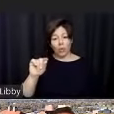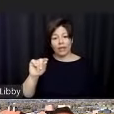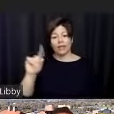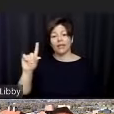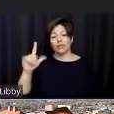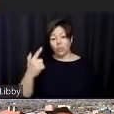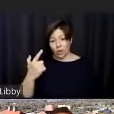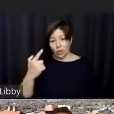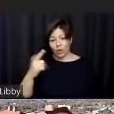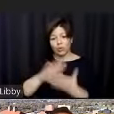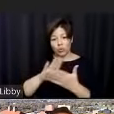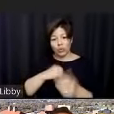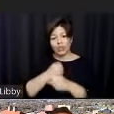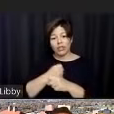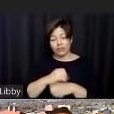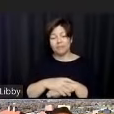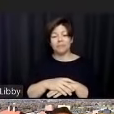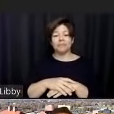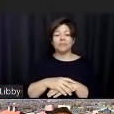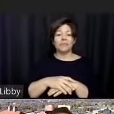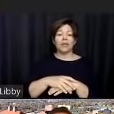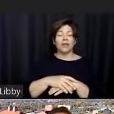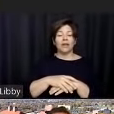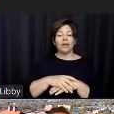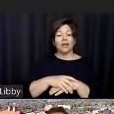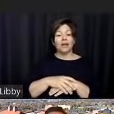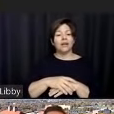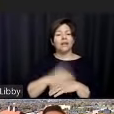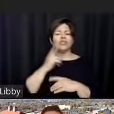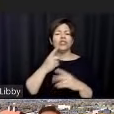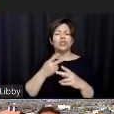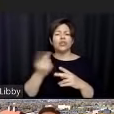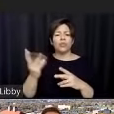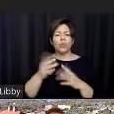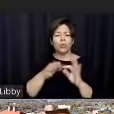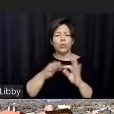school year. Just a couple of quick logistical notes.